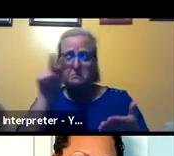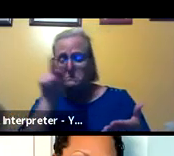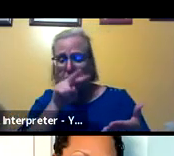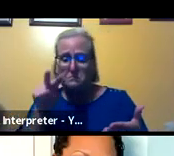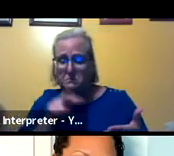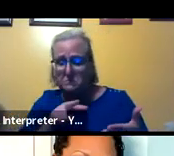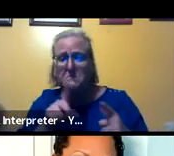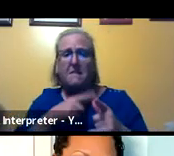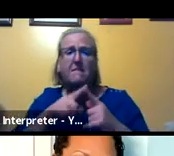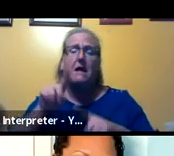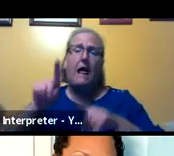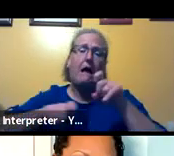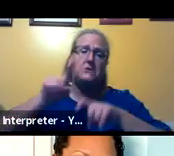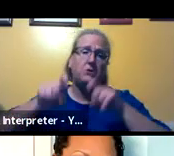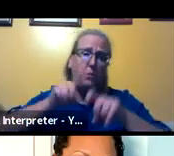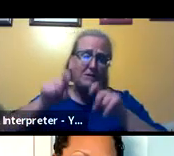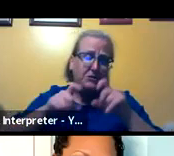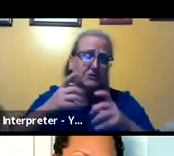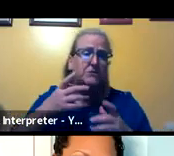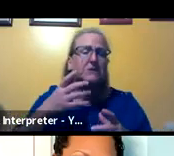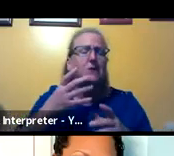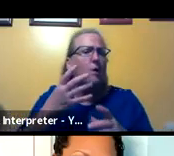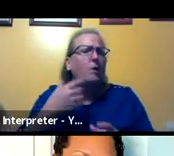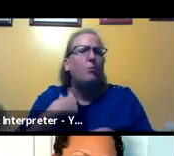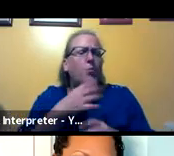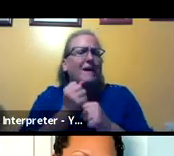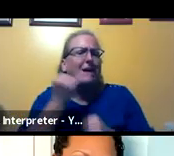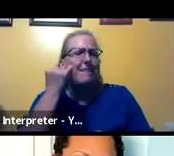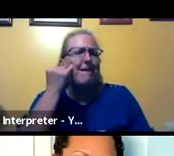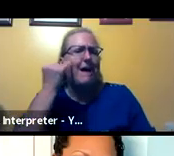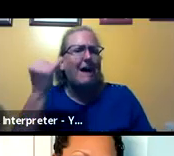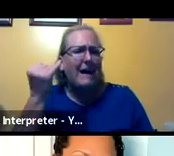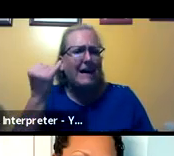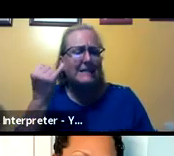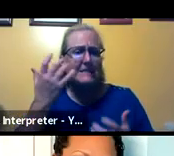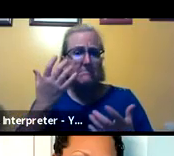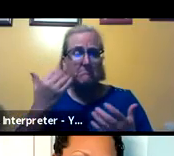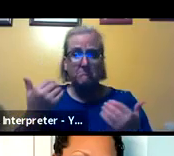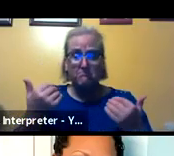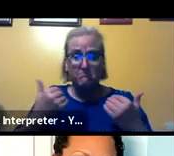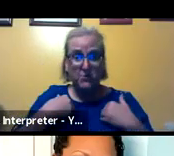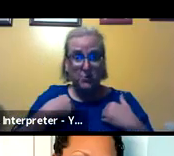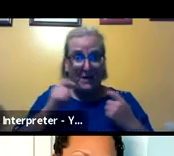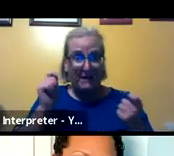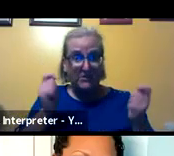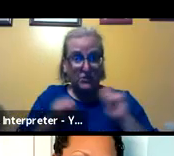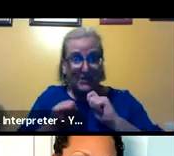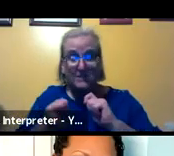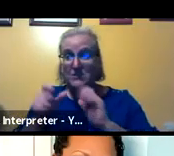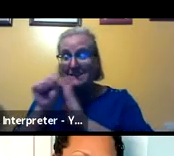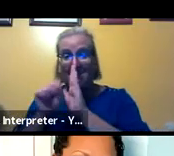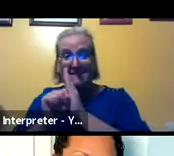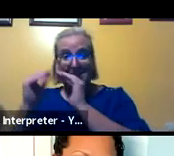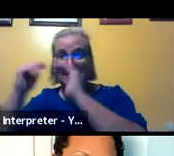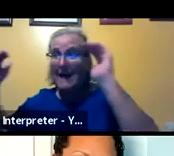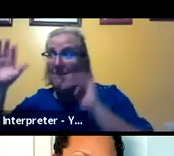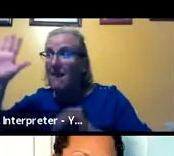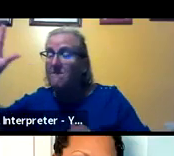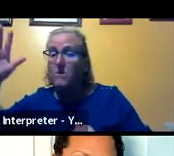ask questions. We get an idea of what is, are there changes at the state level? Are